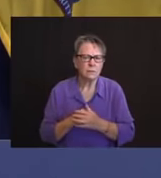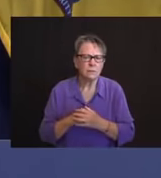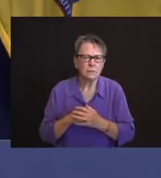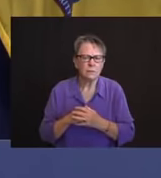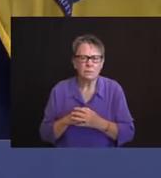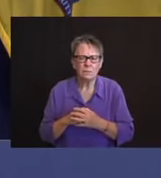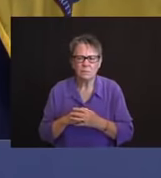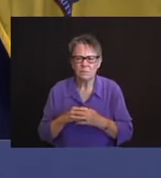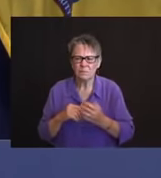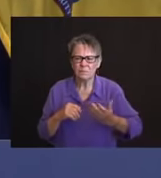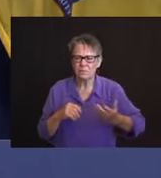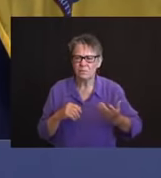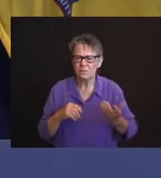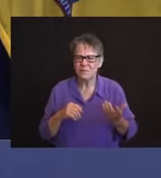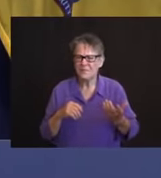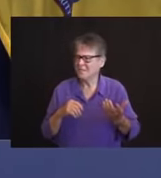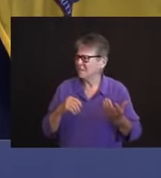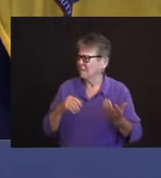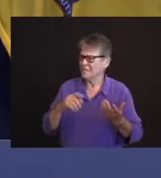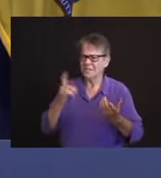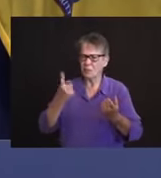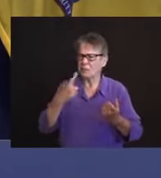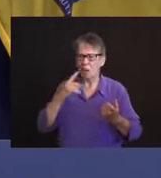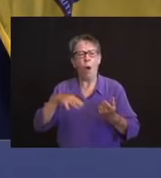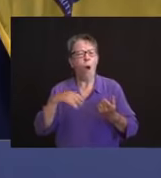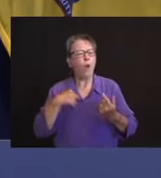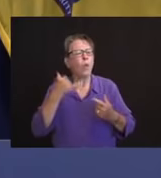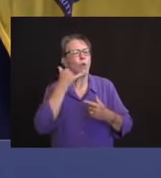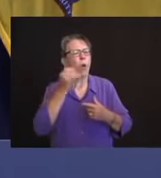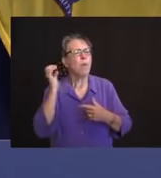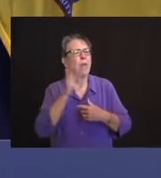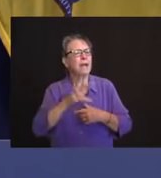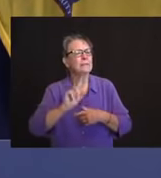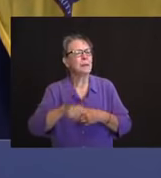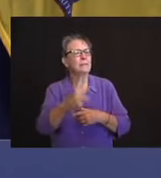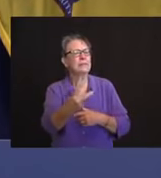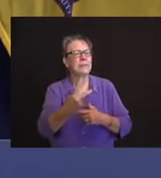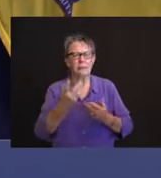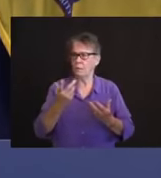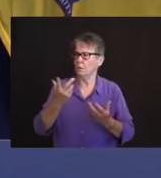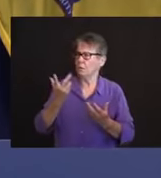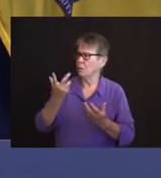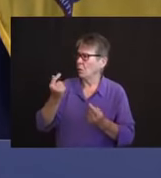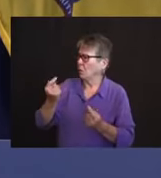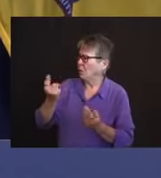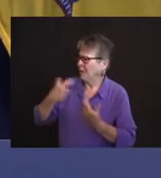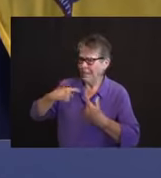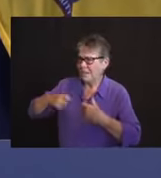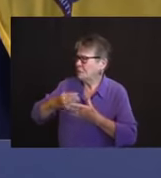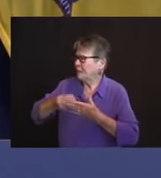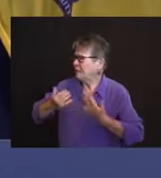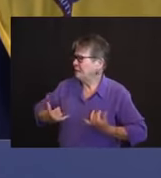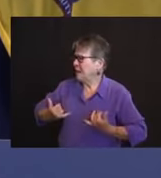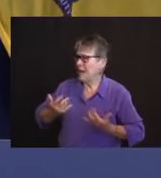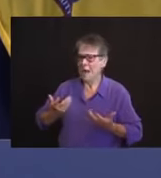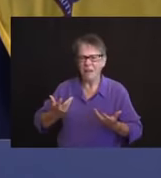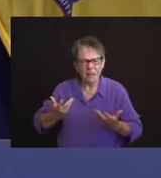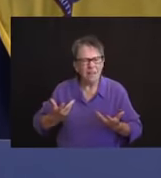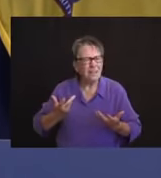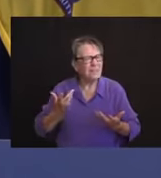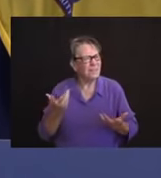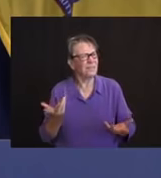So let there be no doubt about that. Thank you. Let's go up back here. Good afternoon. Good afternoon. Thank you. First,